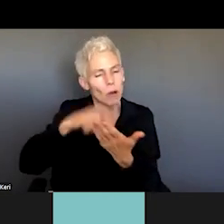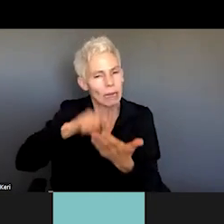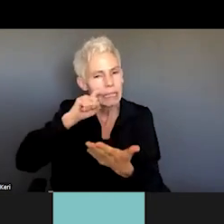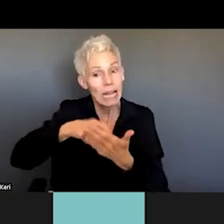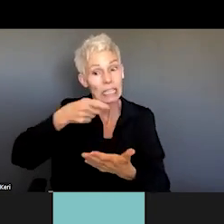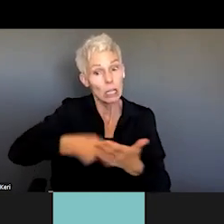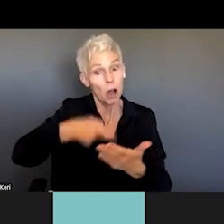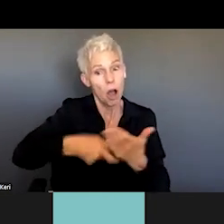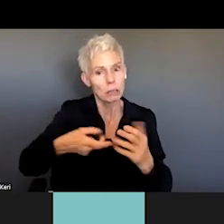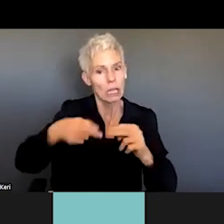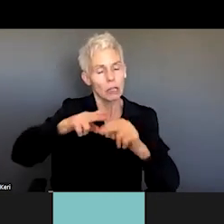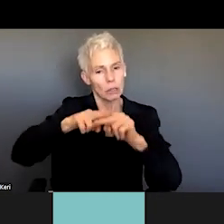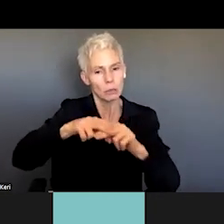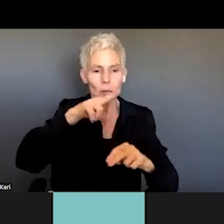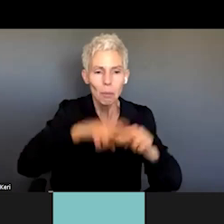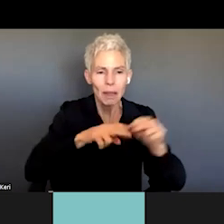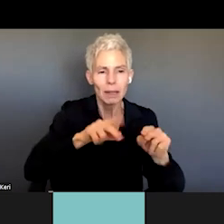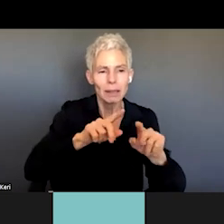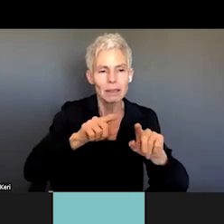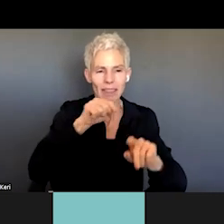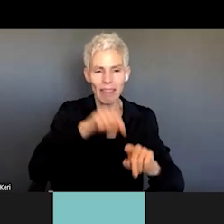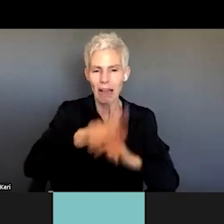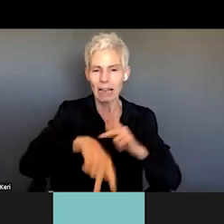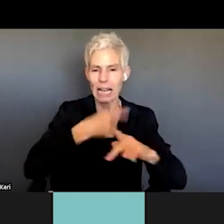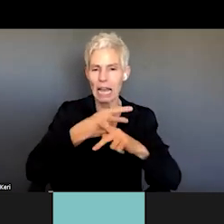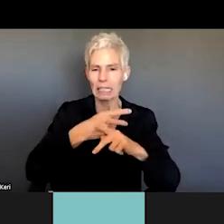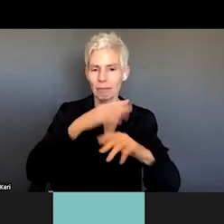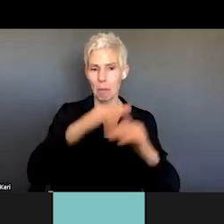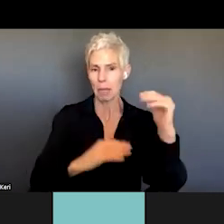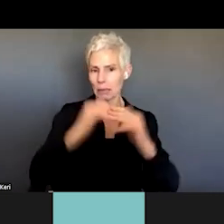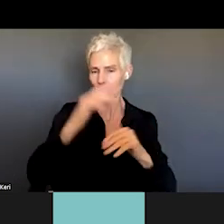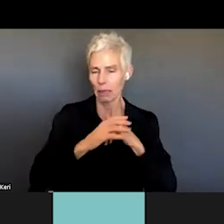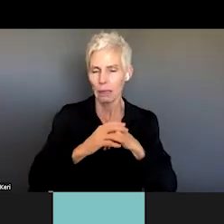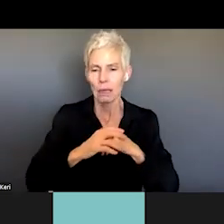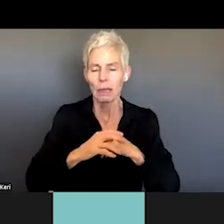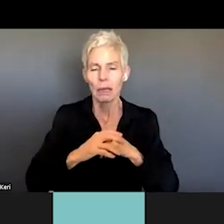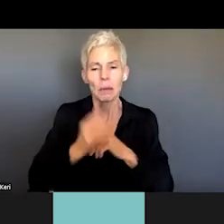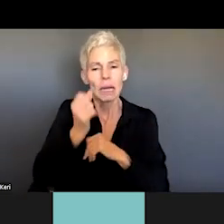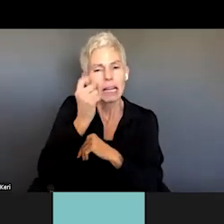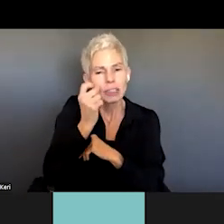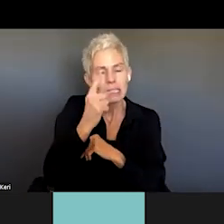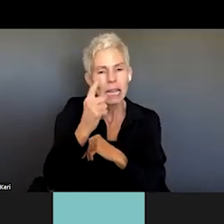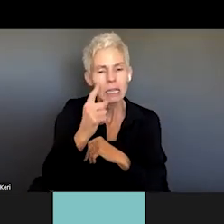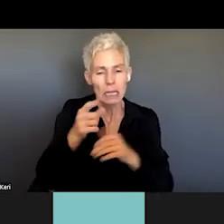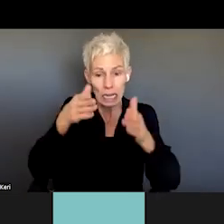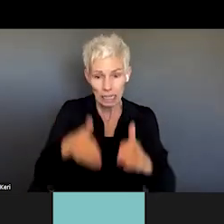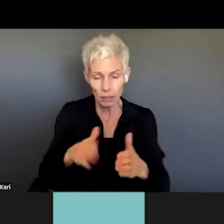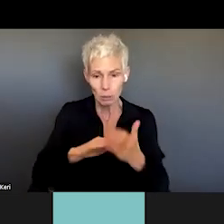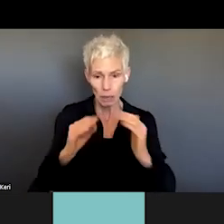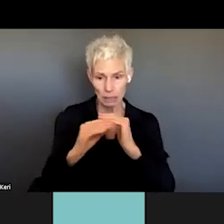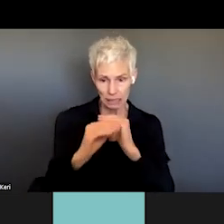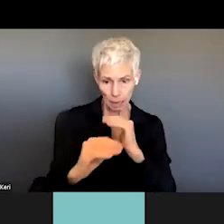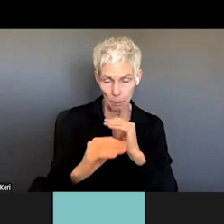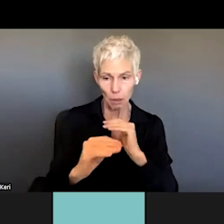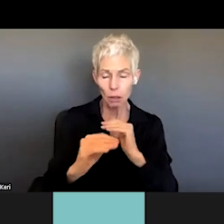building these kinds of facilities. But nevertheless, the ability to stabilize an individual and step them down